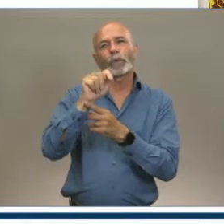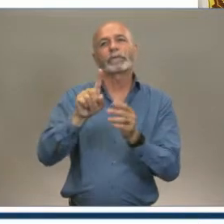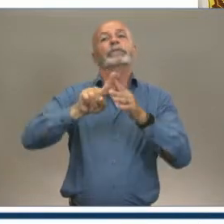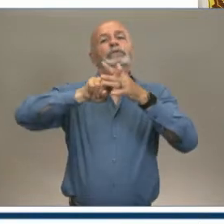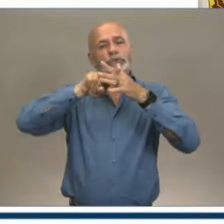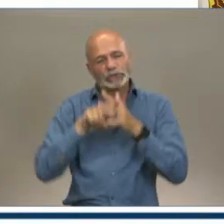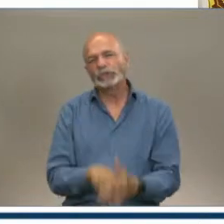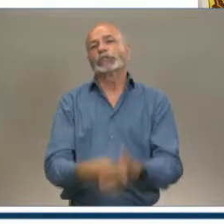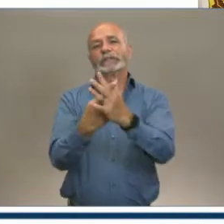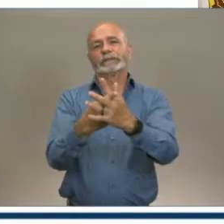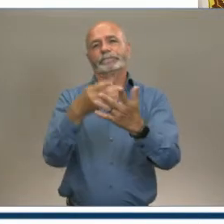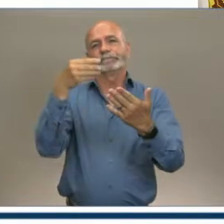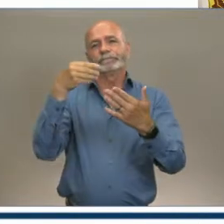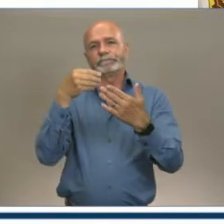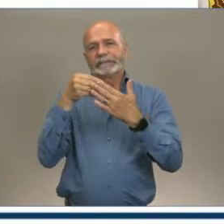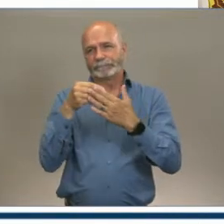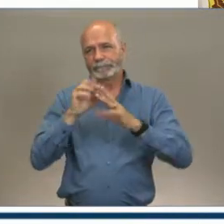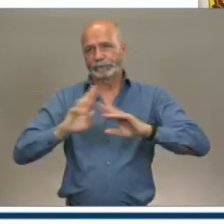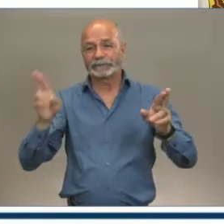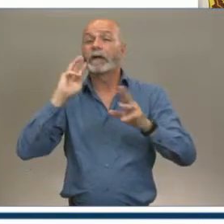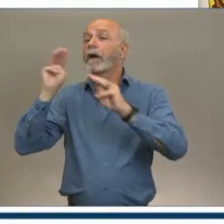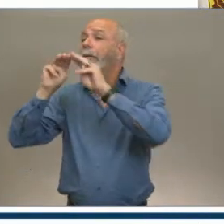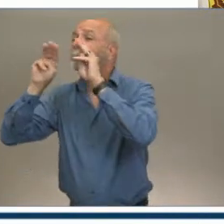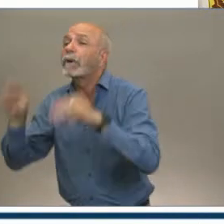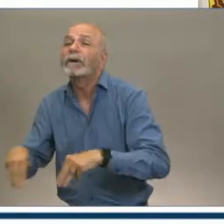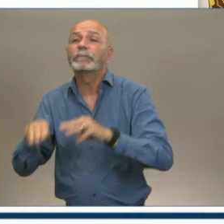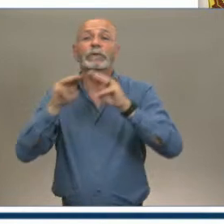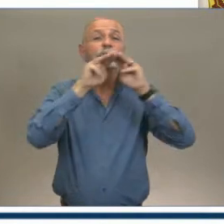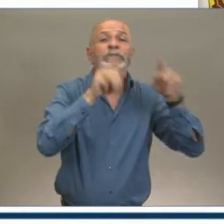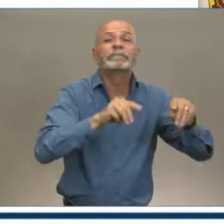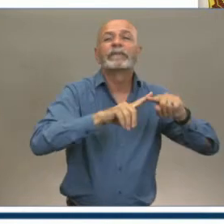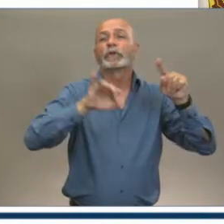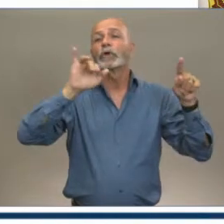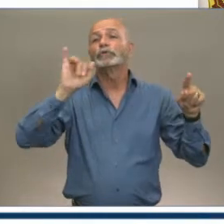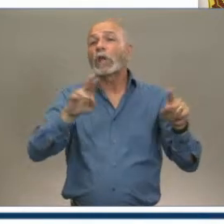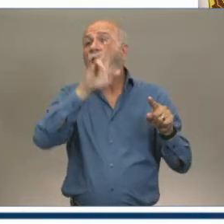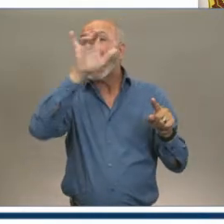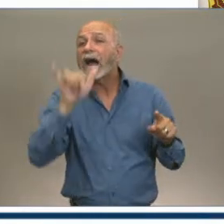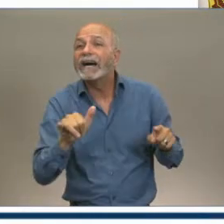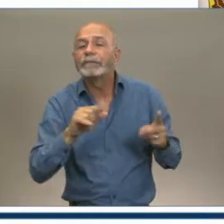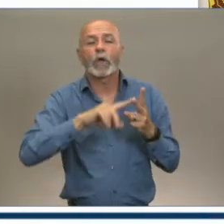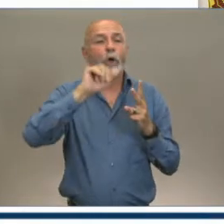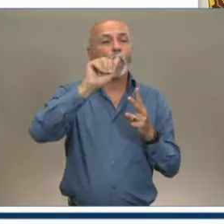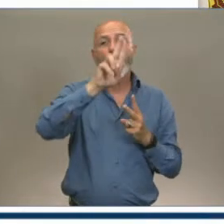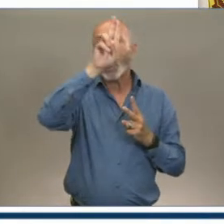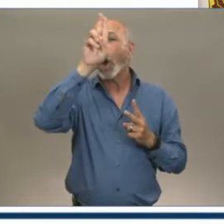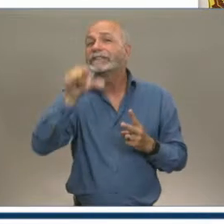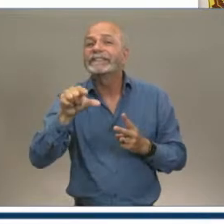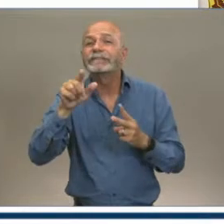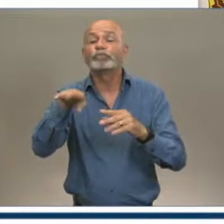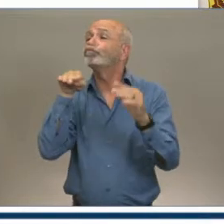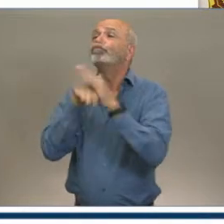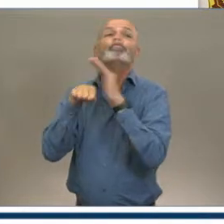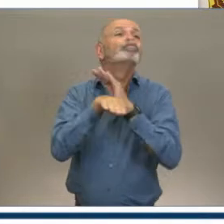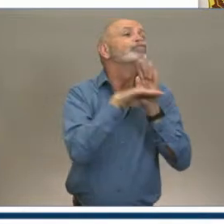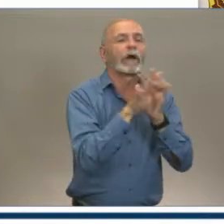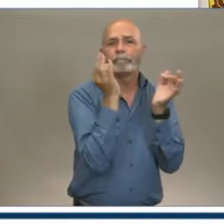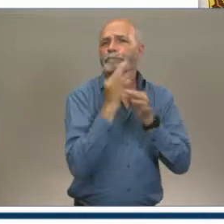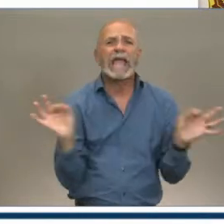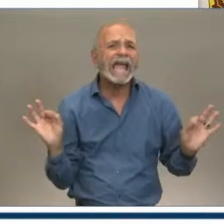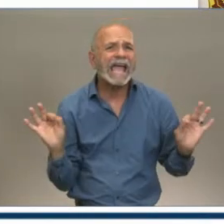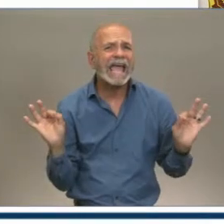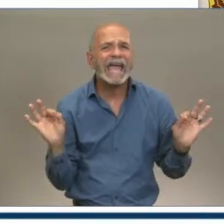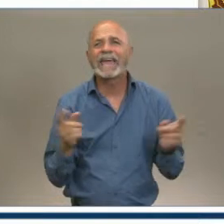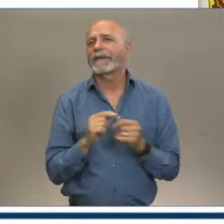to all of our provincial museums. It is our hope that when we can open up to tourists, our sector will be ready and visitors